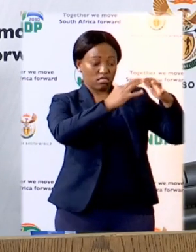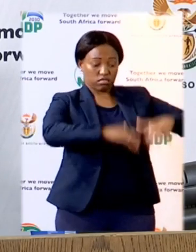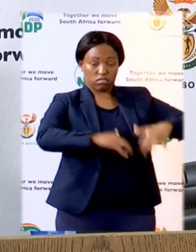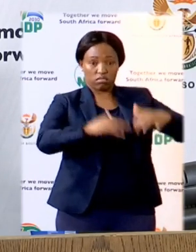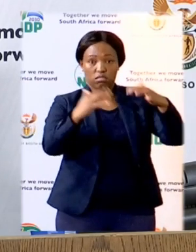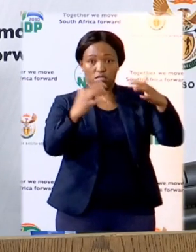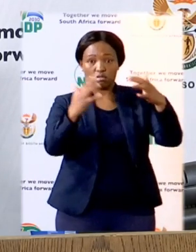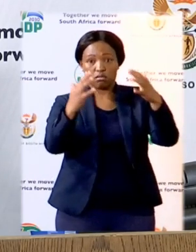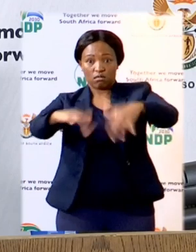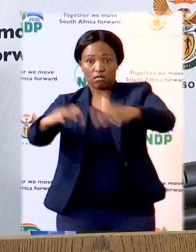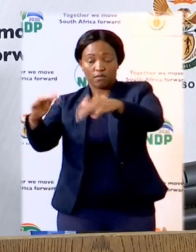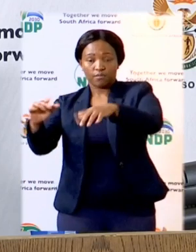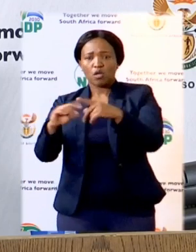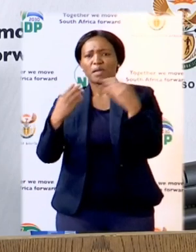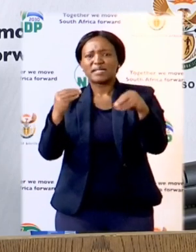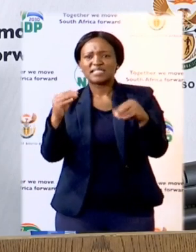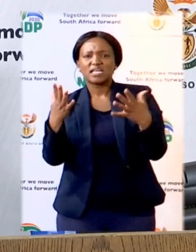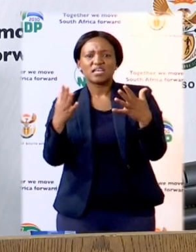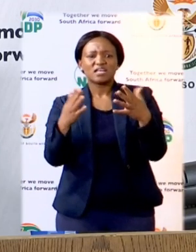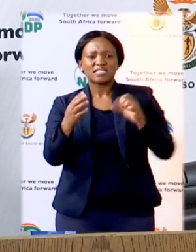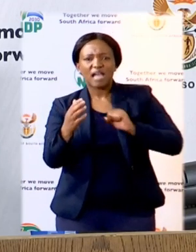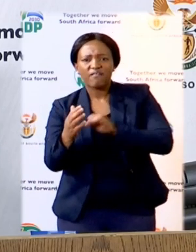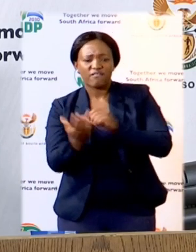are busy with some restructuring,